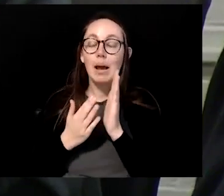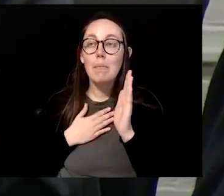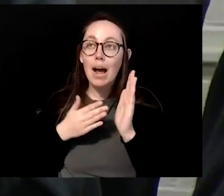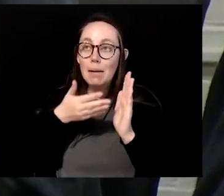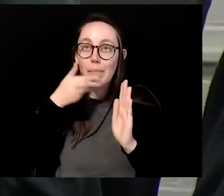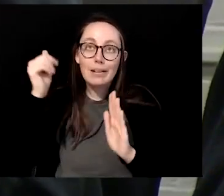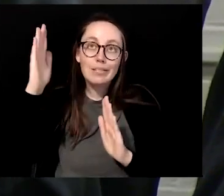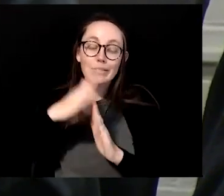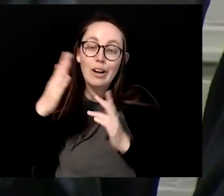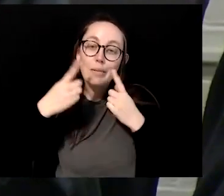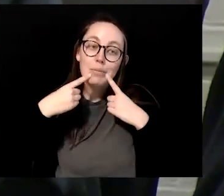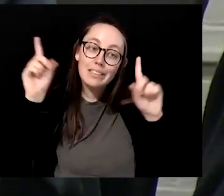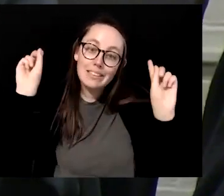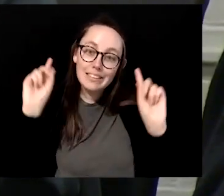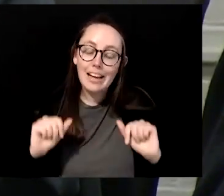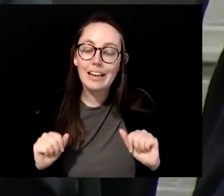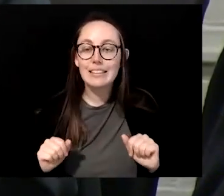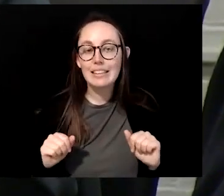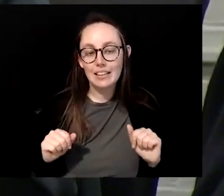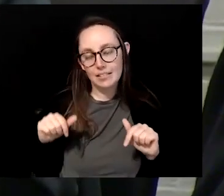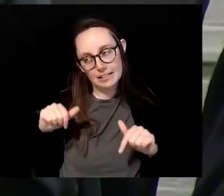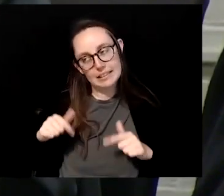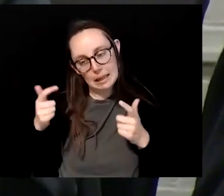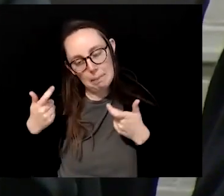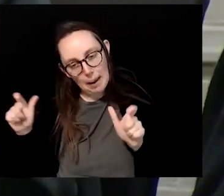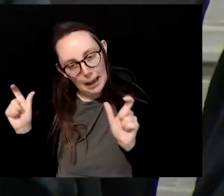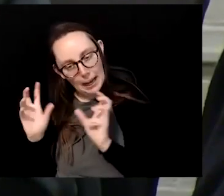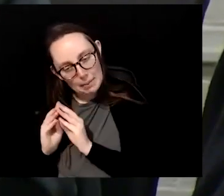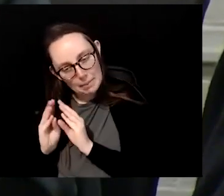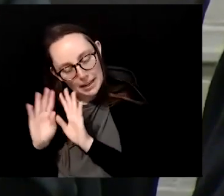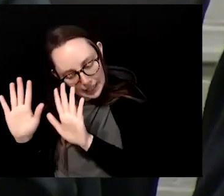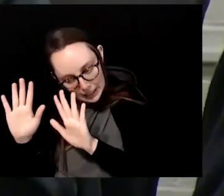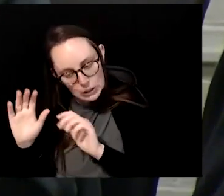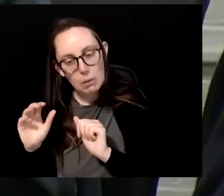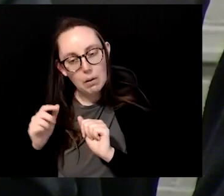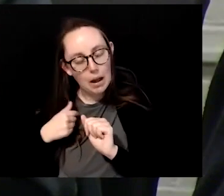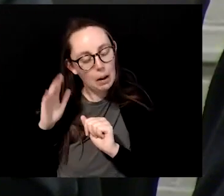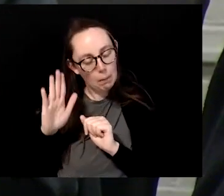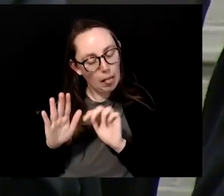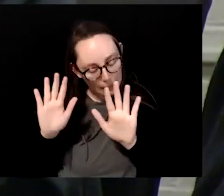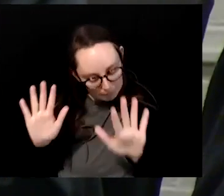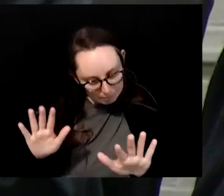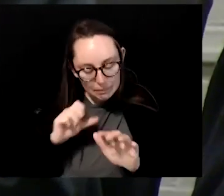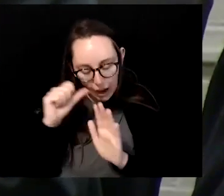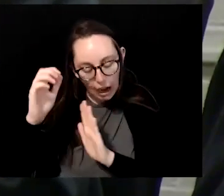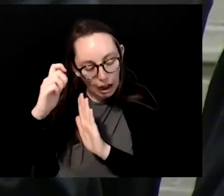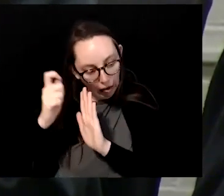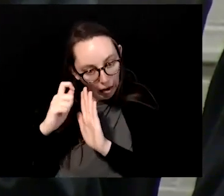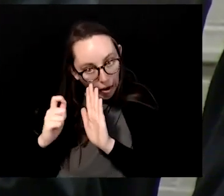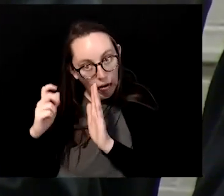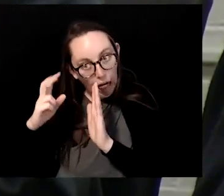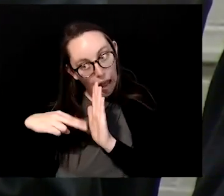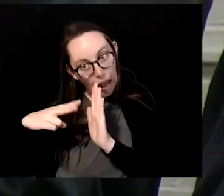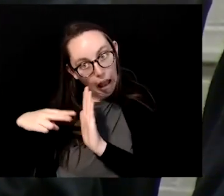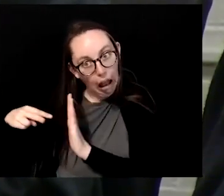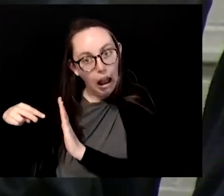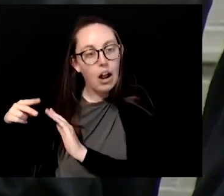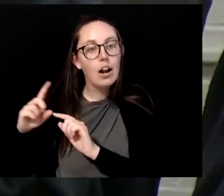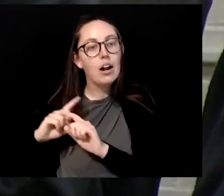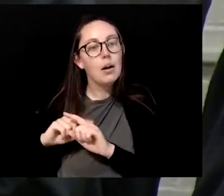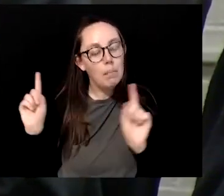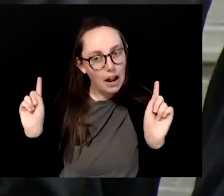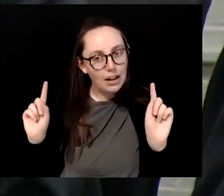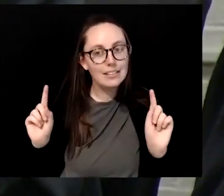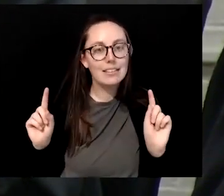since this is a mega meeting uh I'd like to in my last week of service here in this capacity just provide the next board